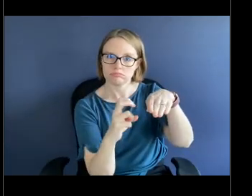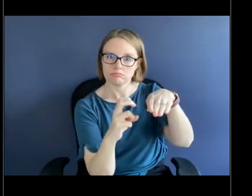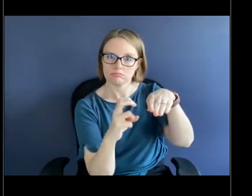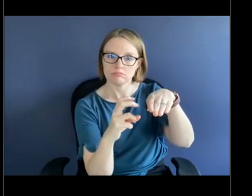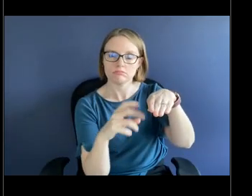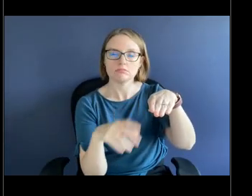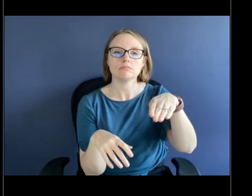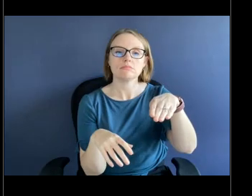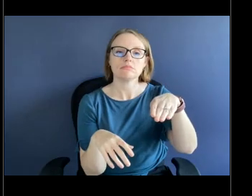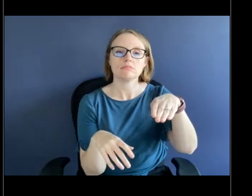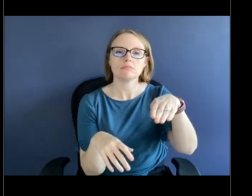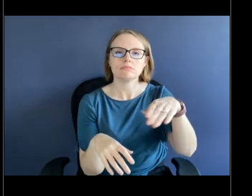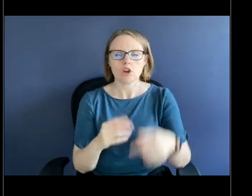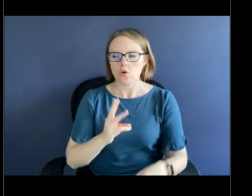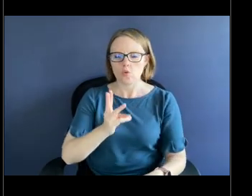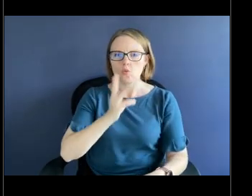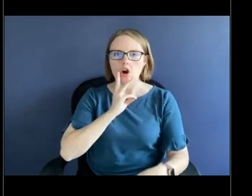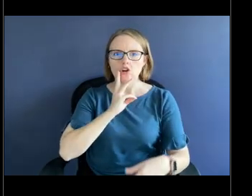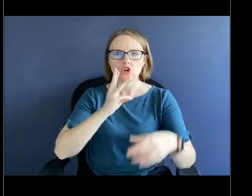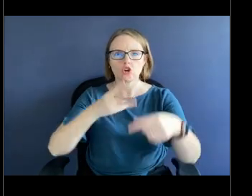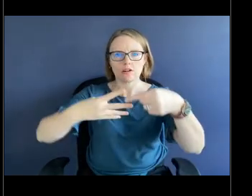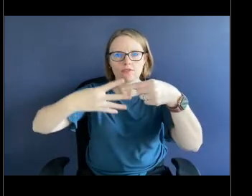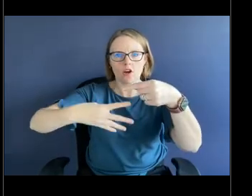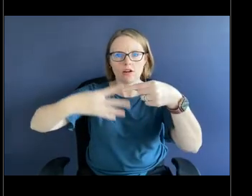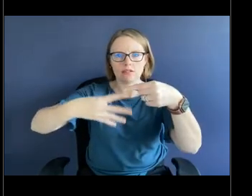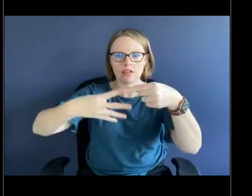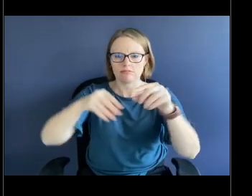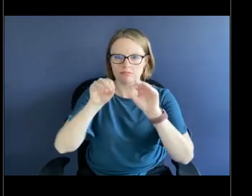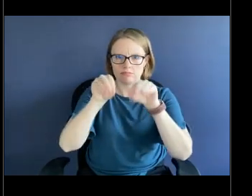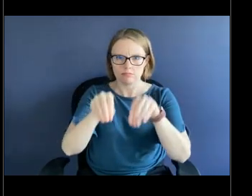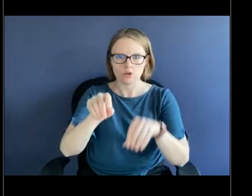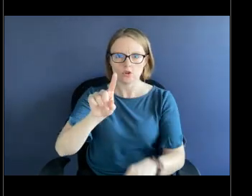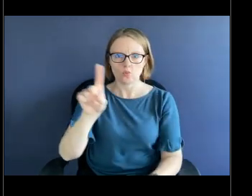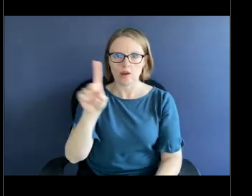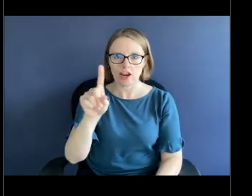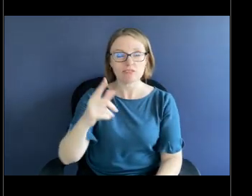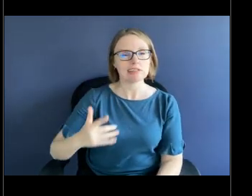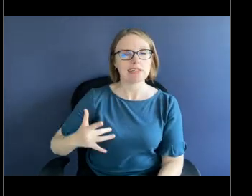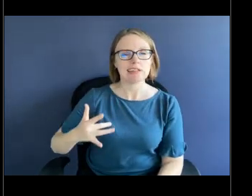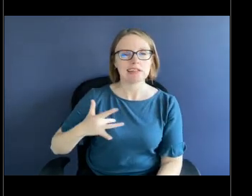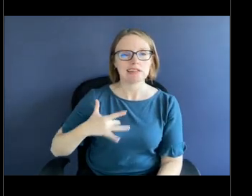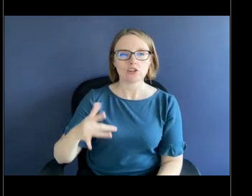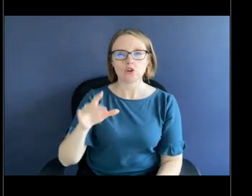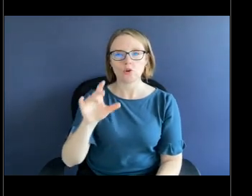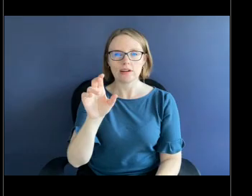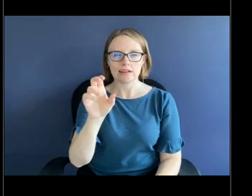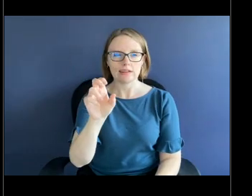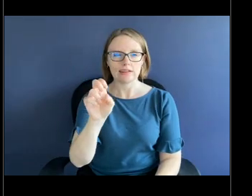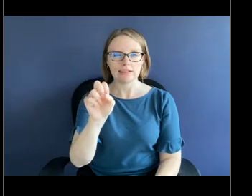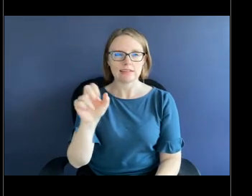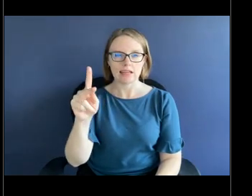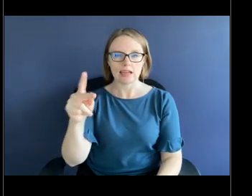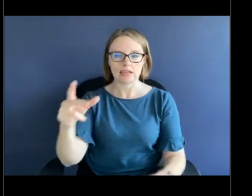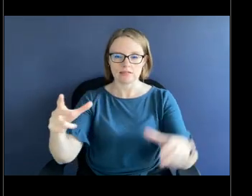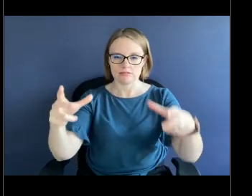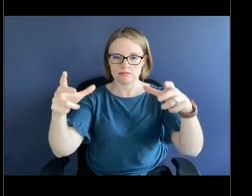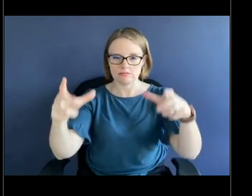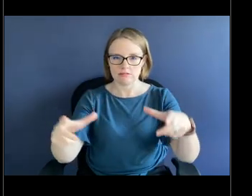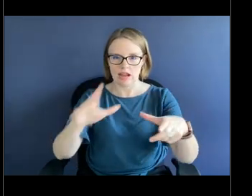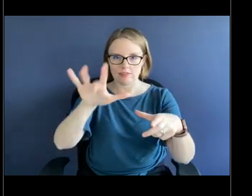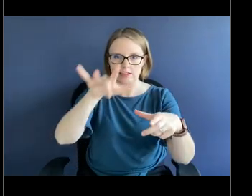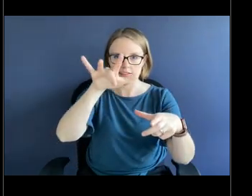Faucets. Faucets are typically placed at the center of or within 6 inches of